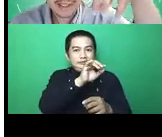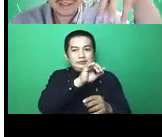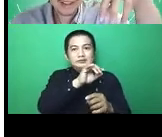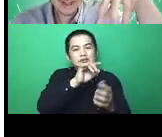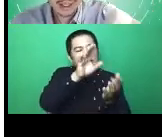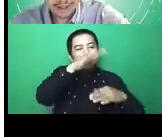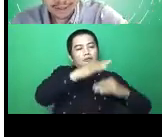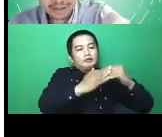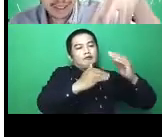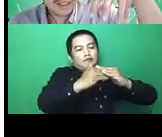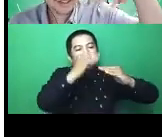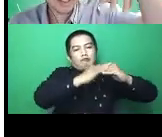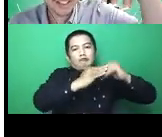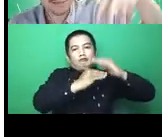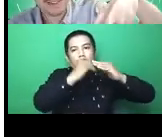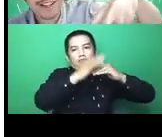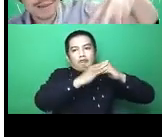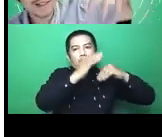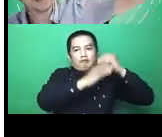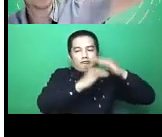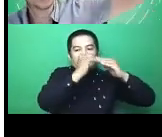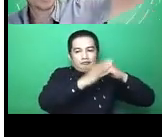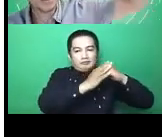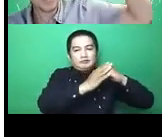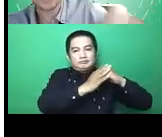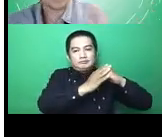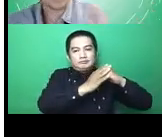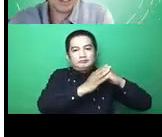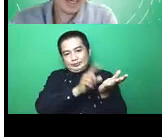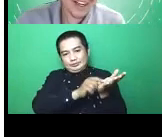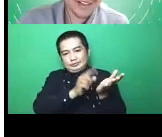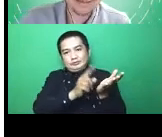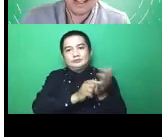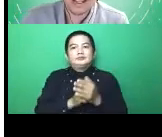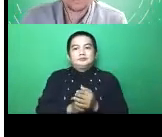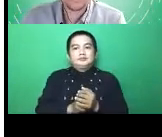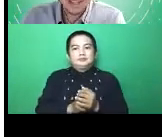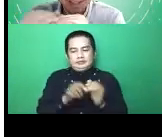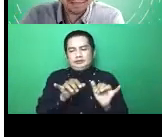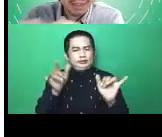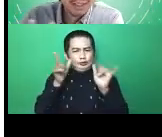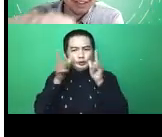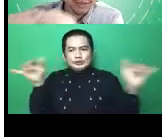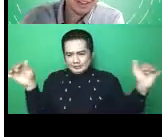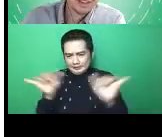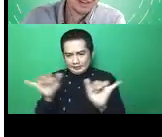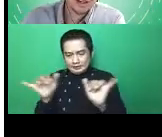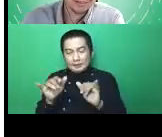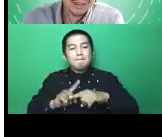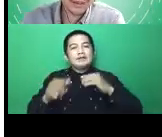by layer. And if you could take your DeskJet printer and make it print upwards, then you would kind of have the same thing. It builds it